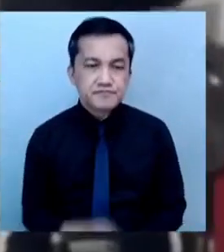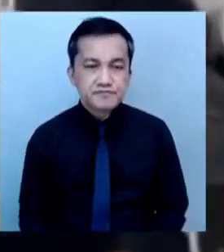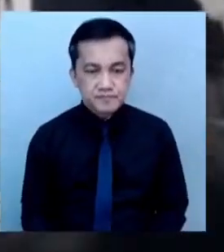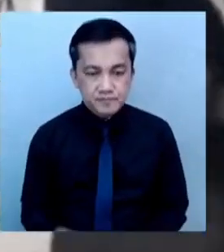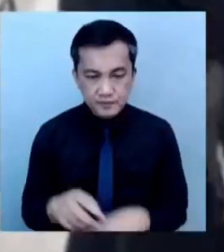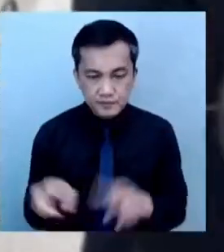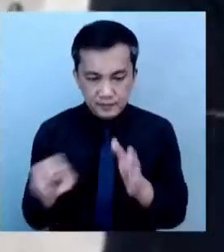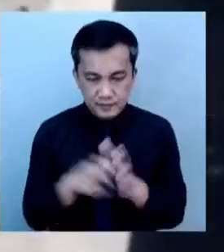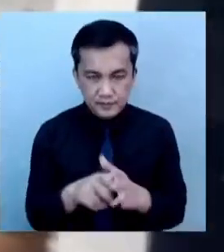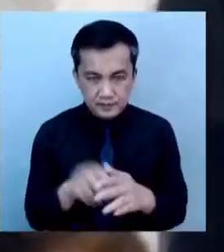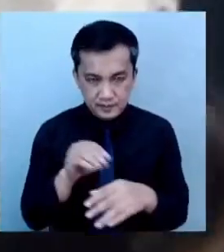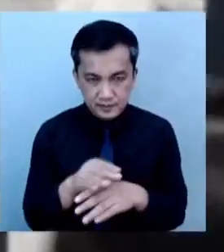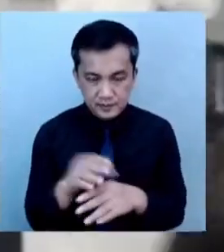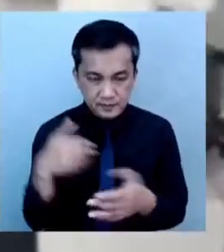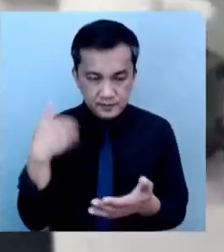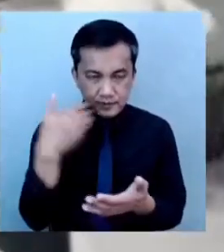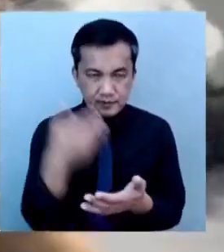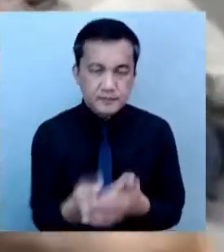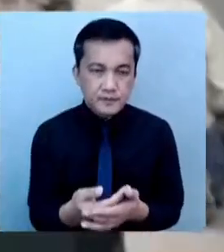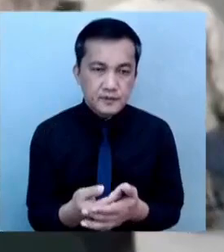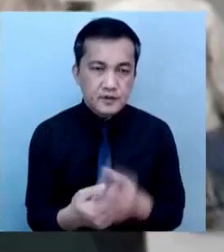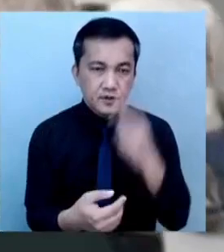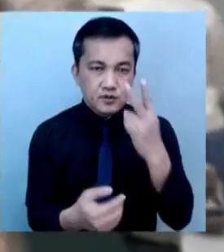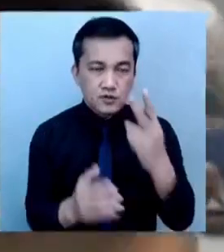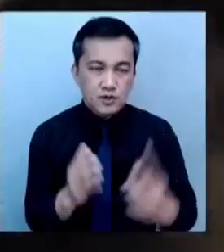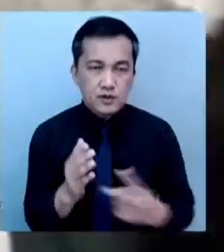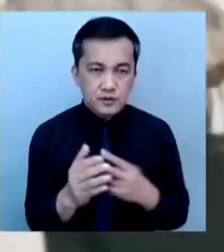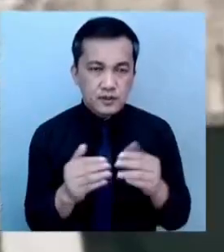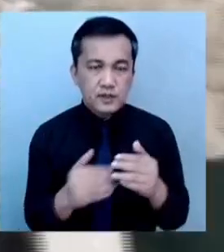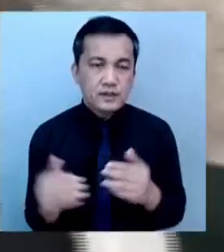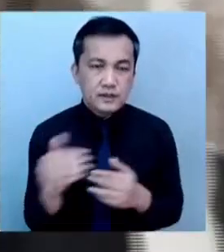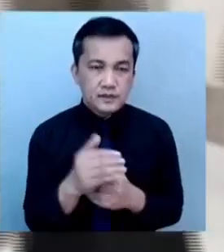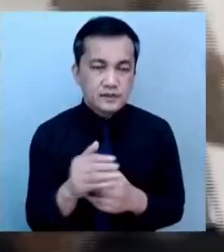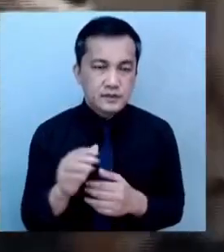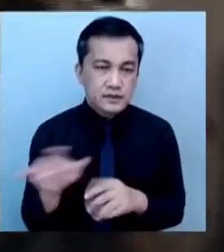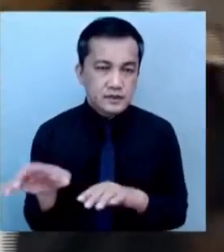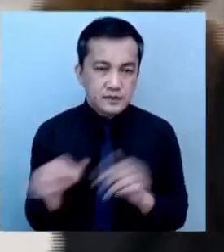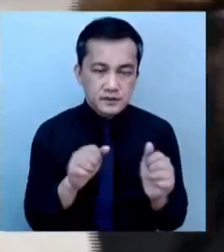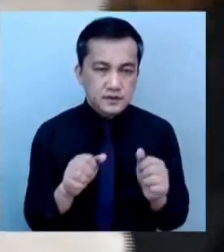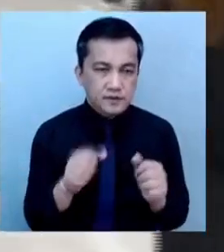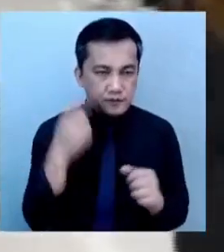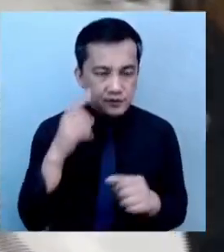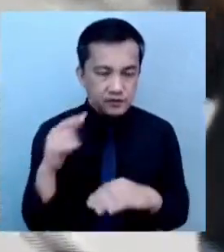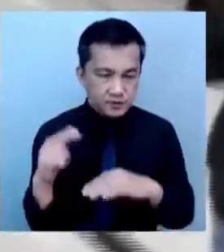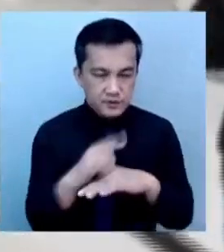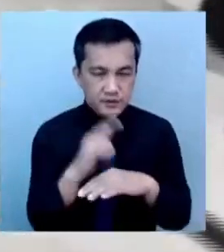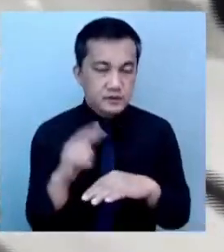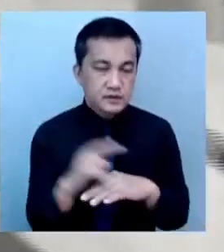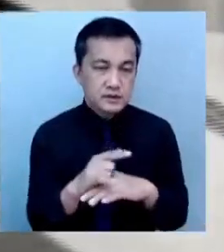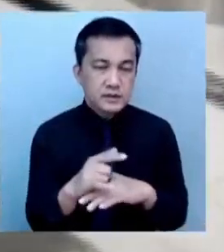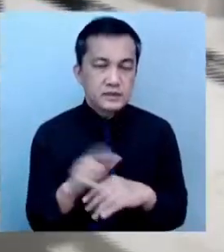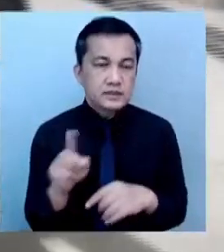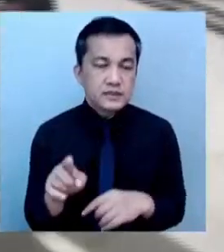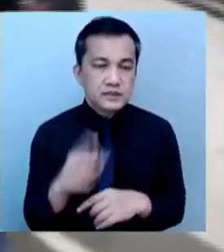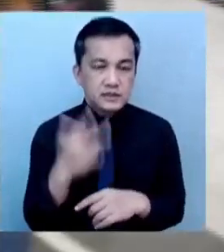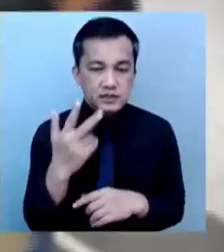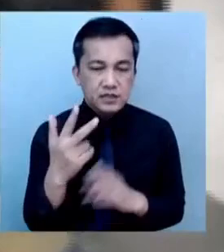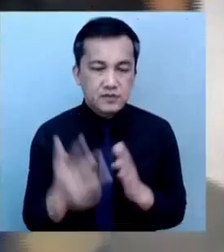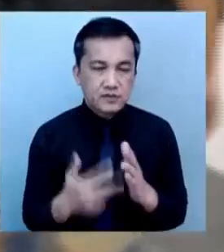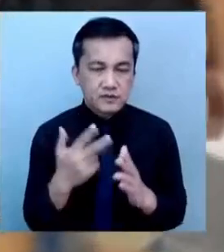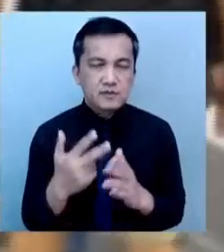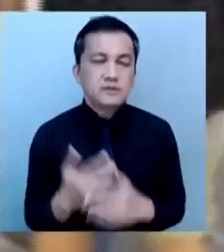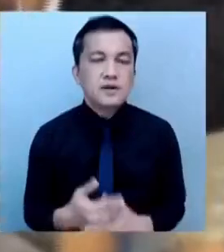arrive at the airport at least 2 hours ahead of their departure for domestic flights and at least 3 hours